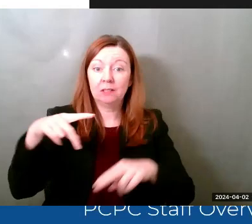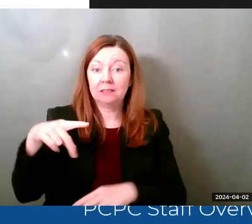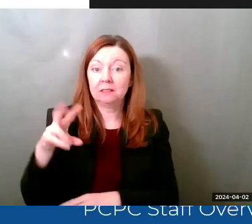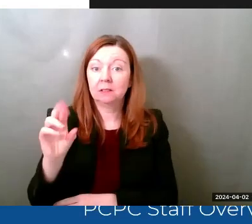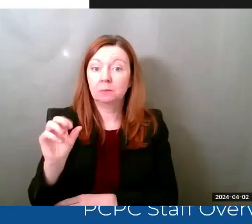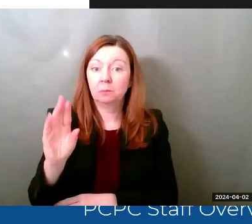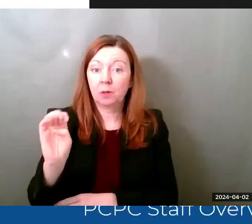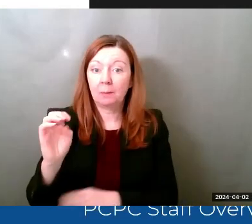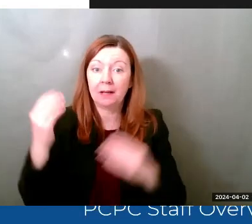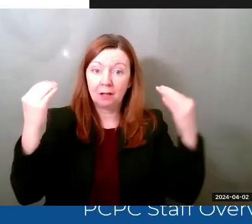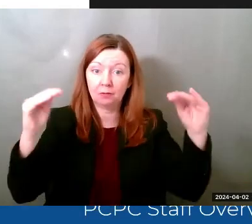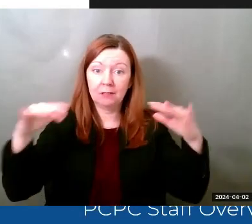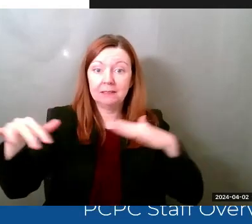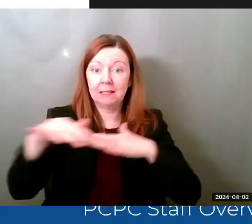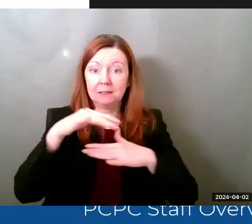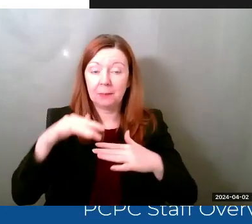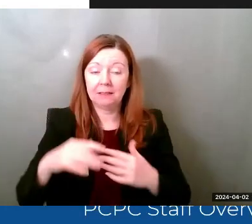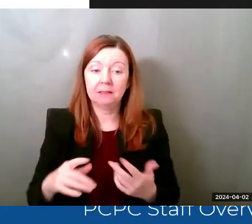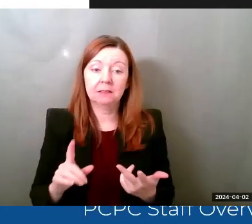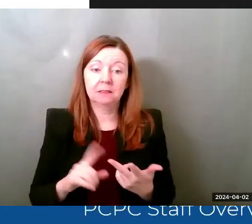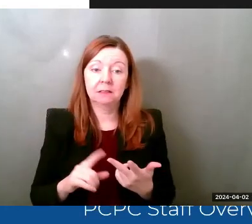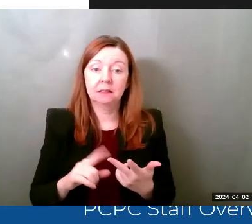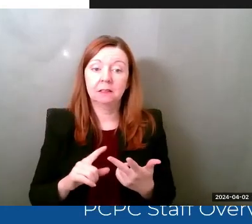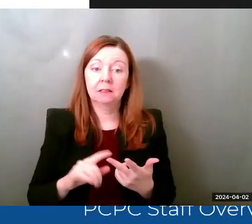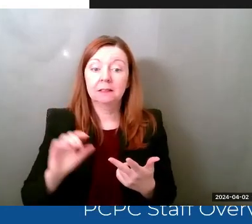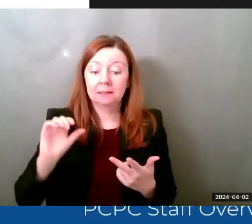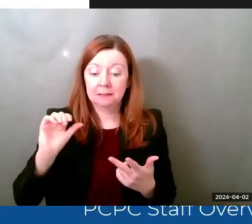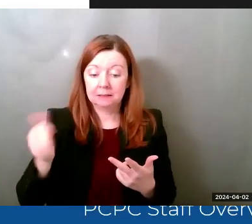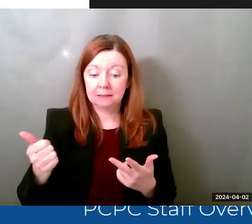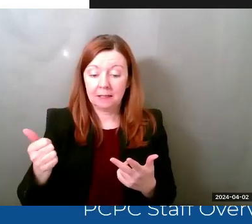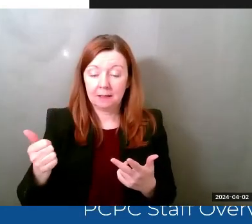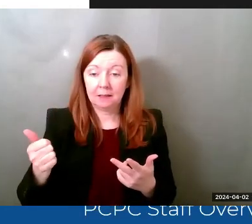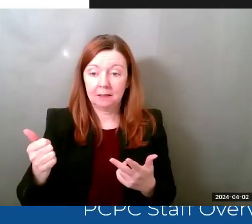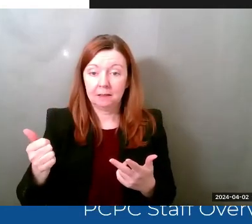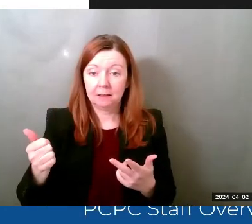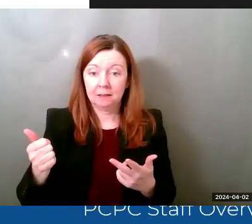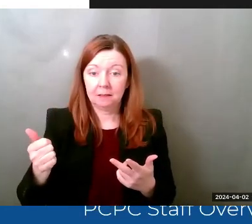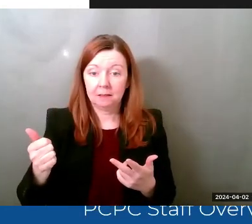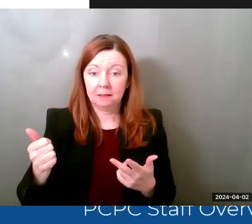promenade retail space. The third change